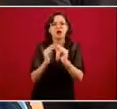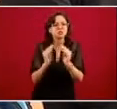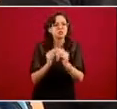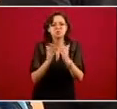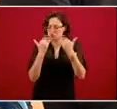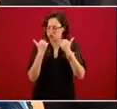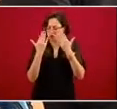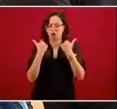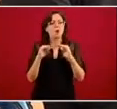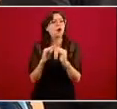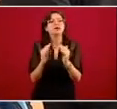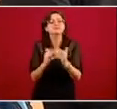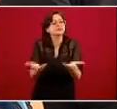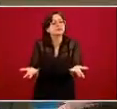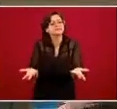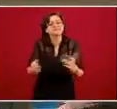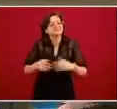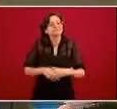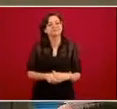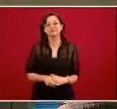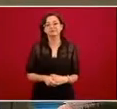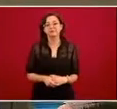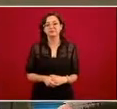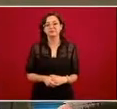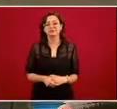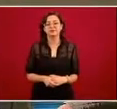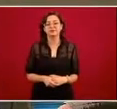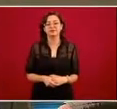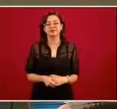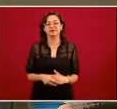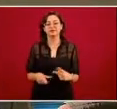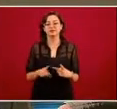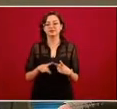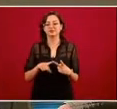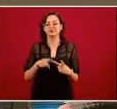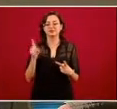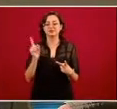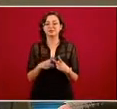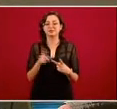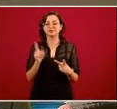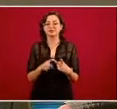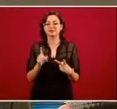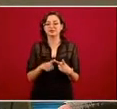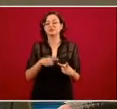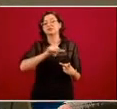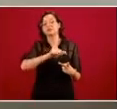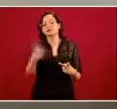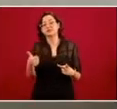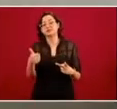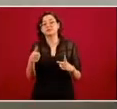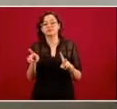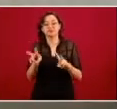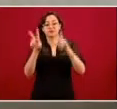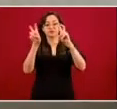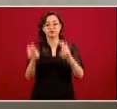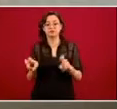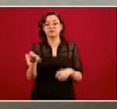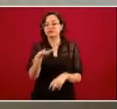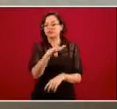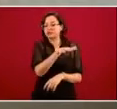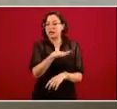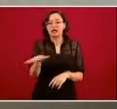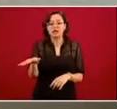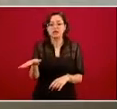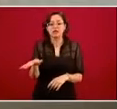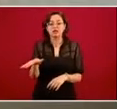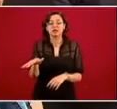to them, if you tell those marginalized communities stay at home, they will reply, which home? We don't have